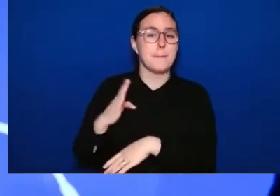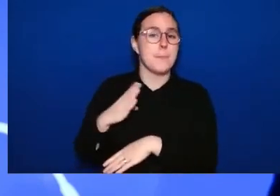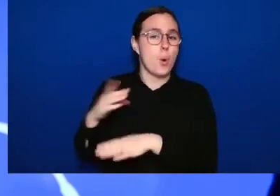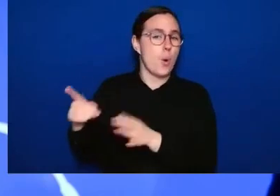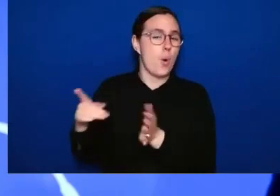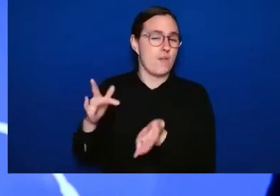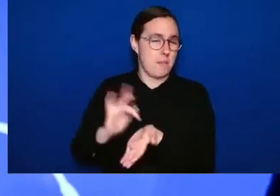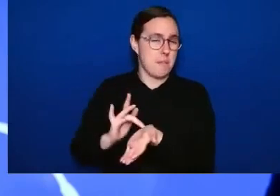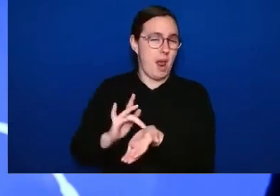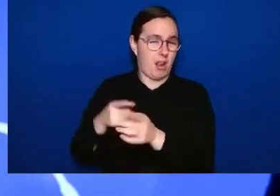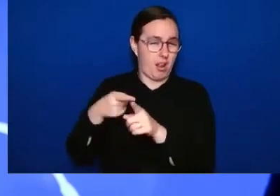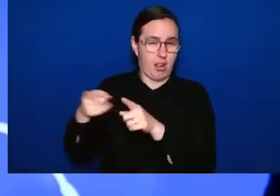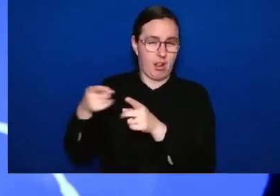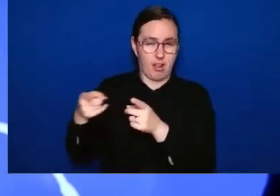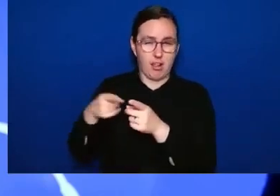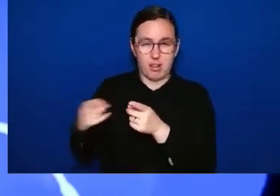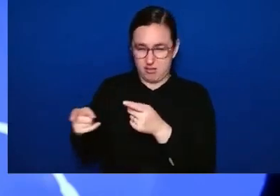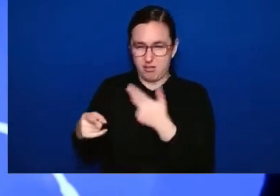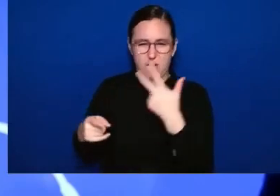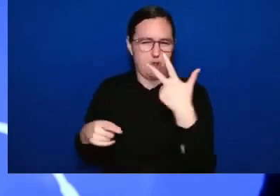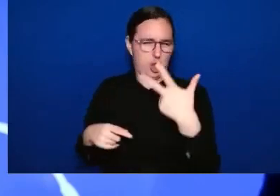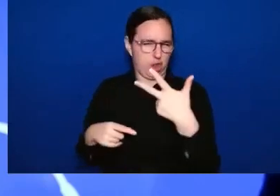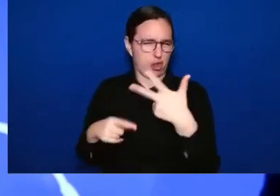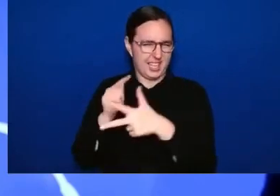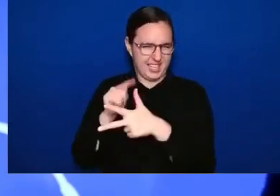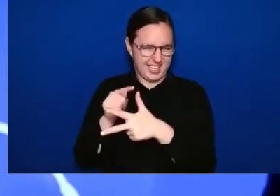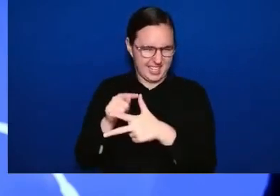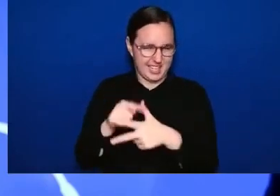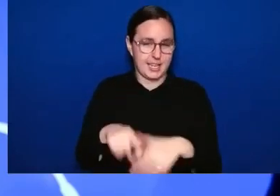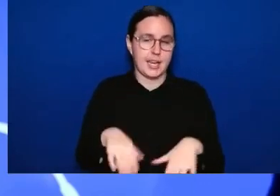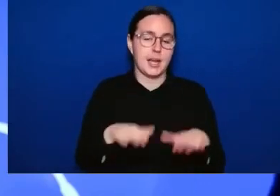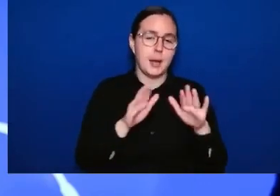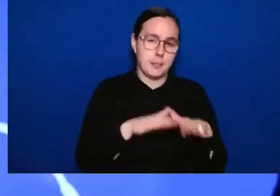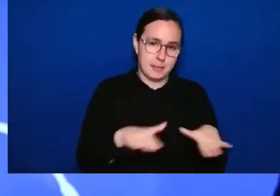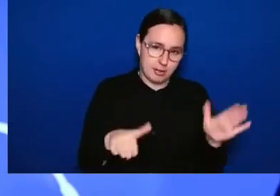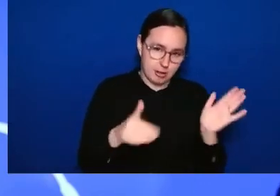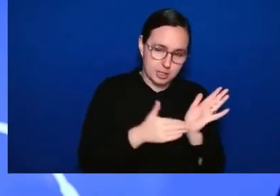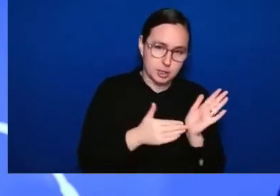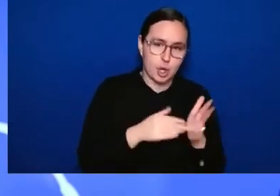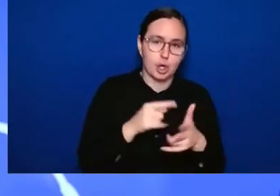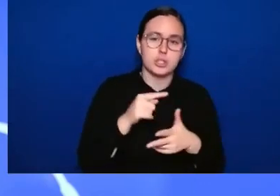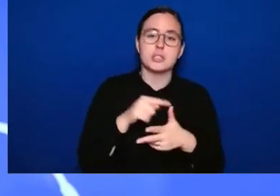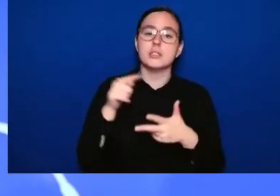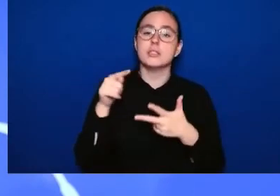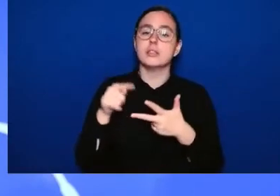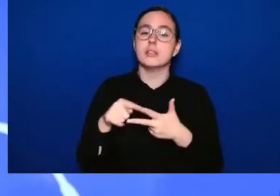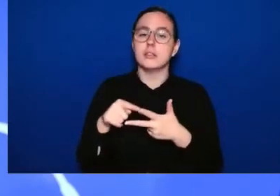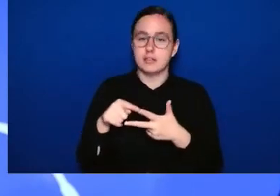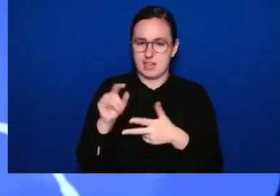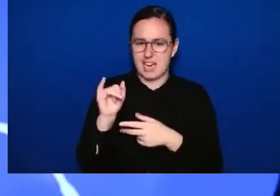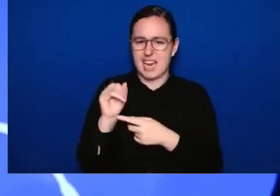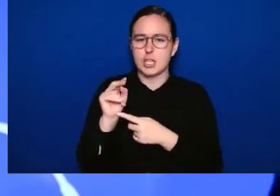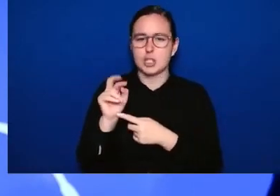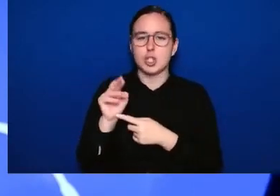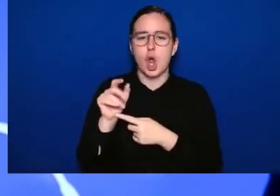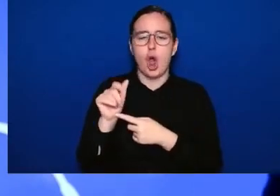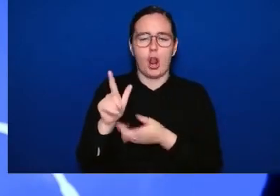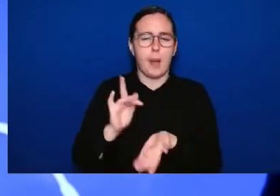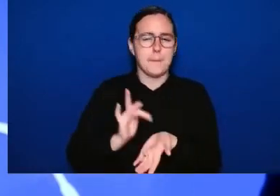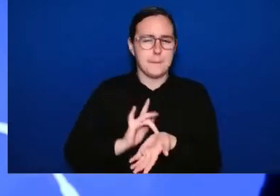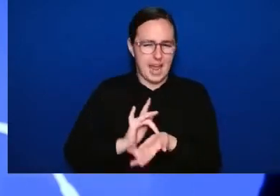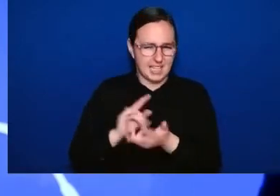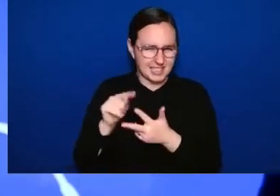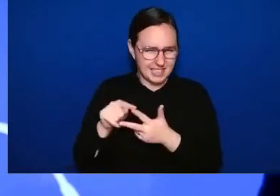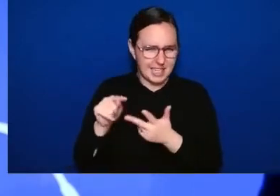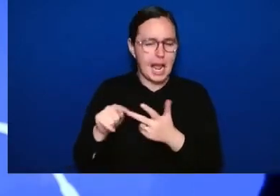medicine. This is extremely good news for British Columbia and reflects the commitment of the College of Physicians and Surgeons to